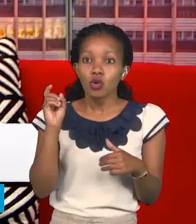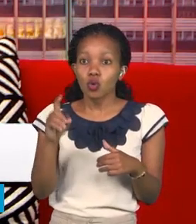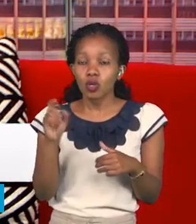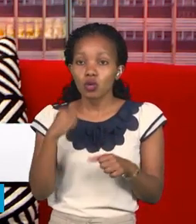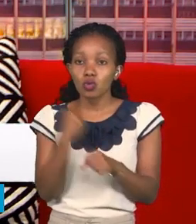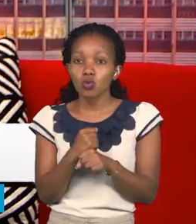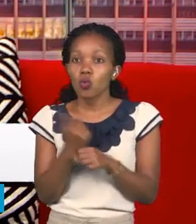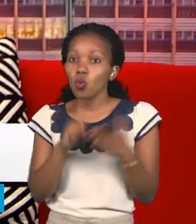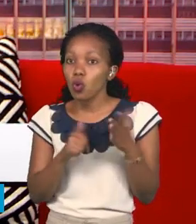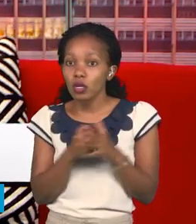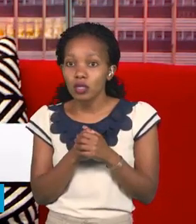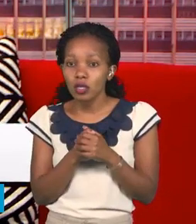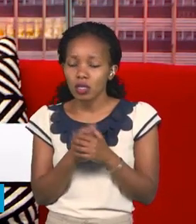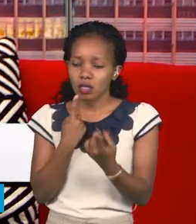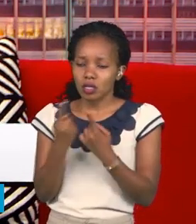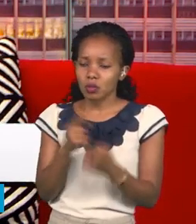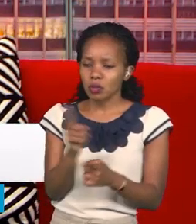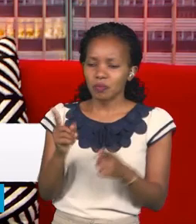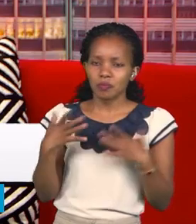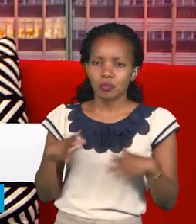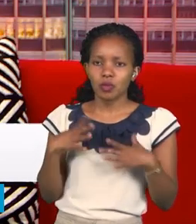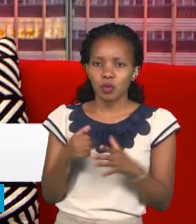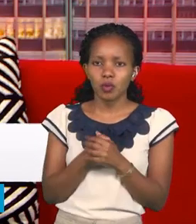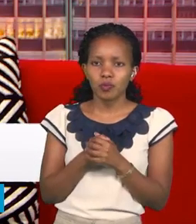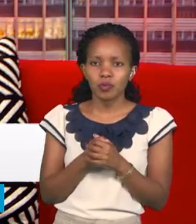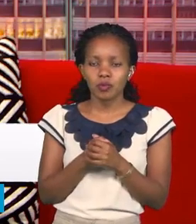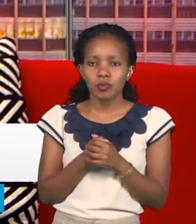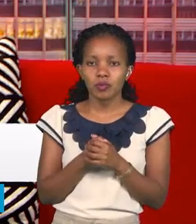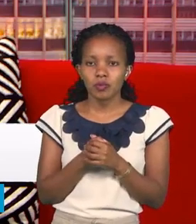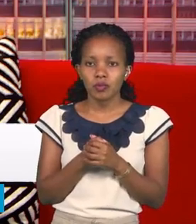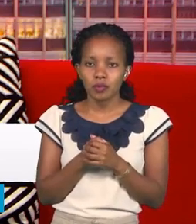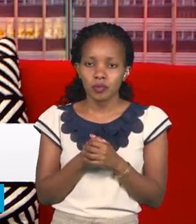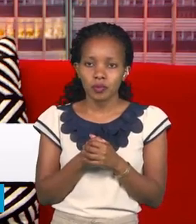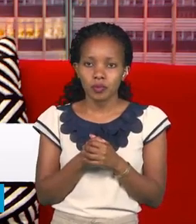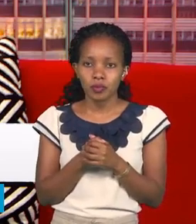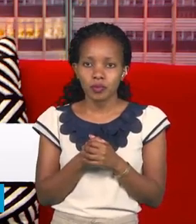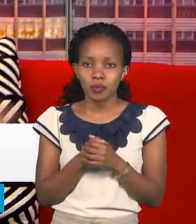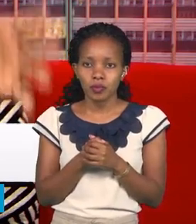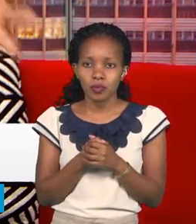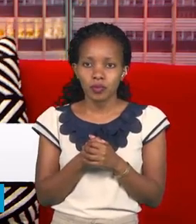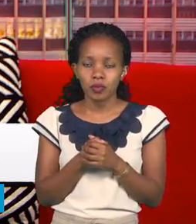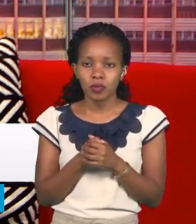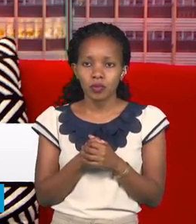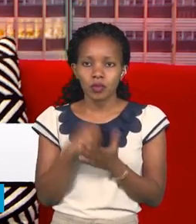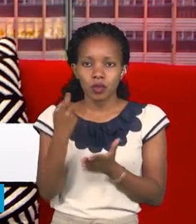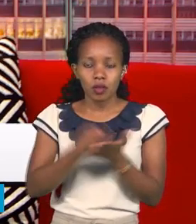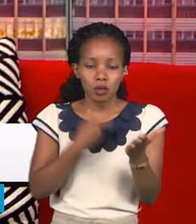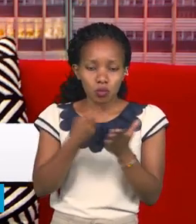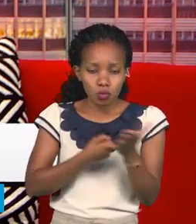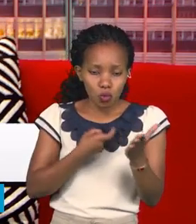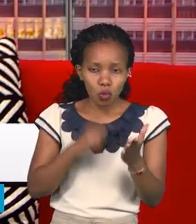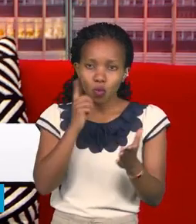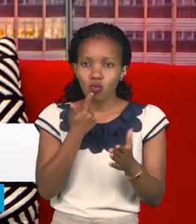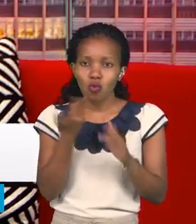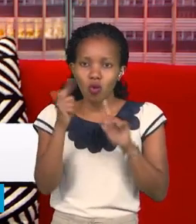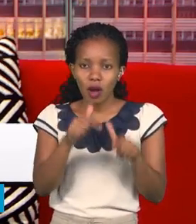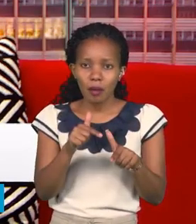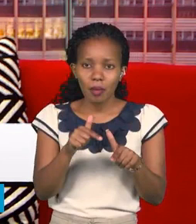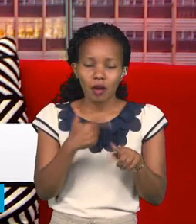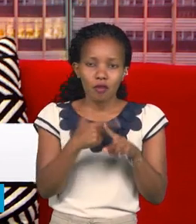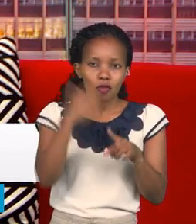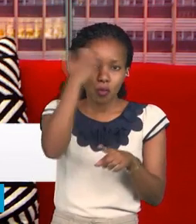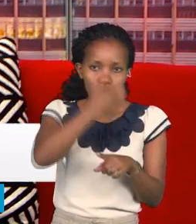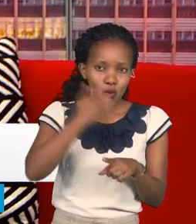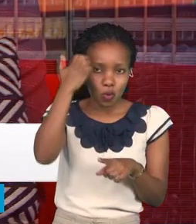need to do is you just speak to them. You know, the foreigners who are coming. You know, the Muzungus, the white people, from Europe, from other